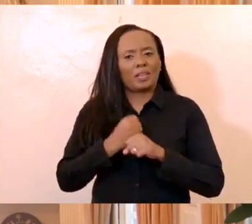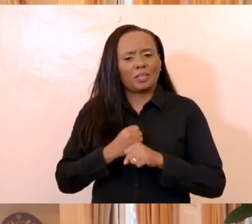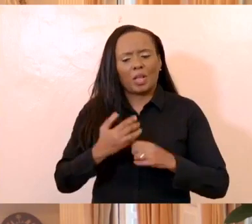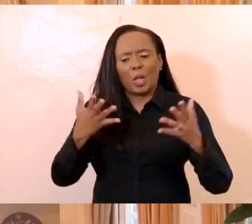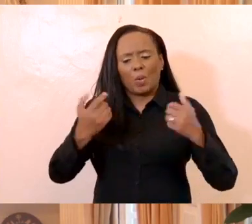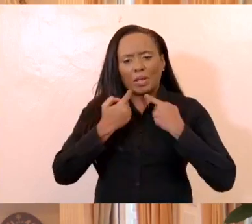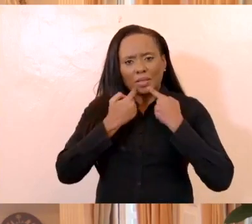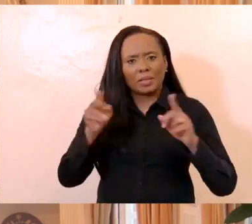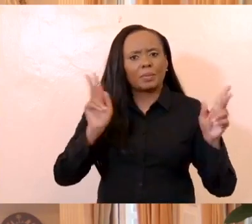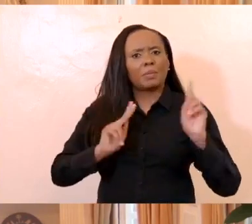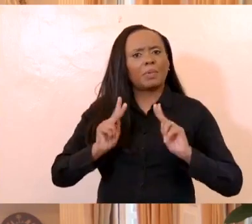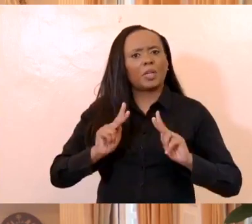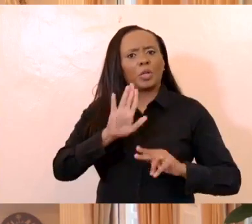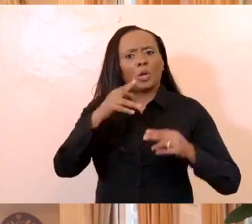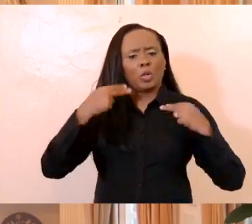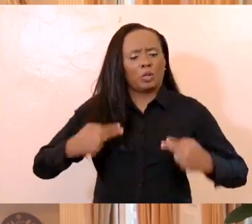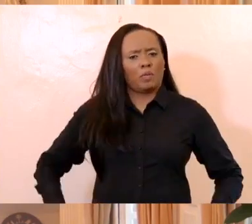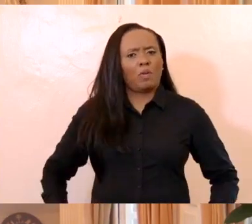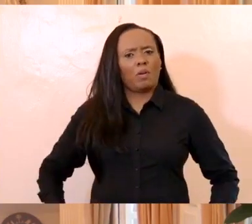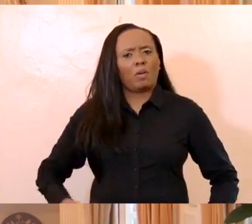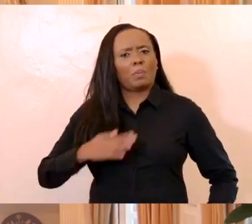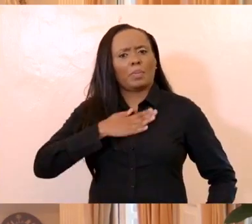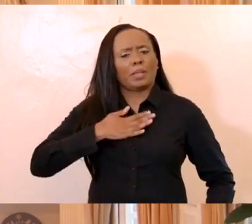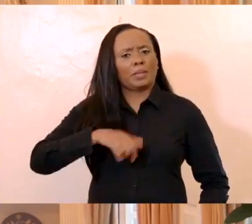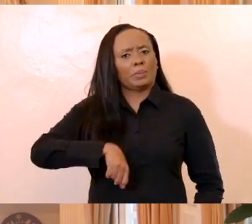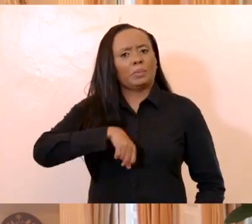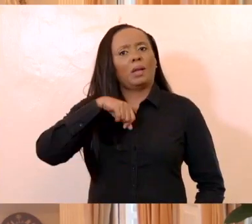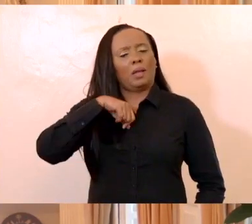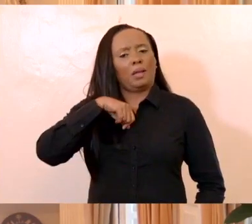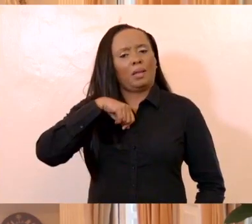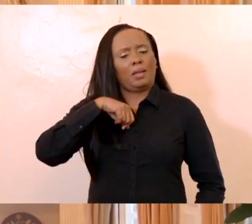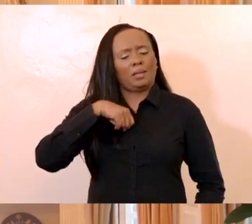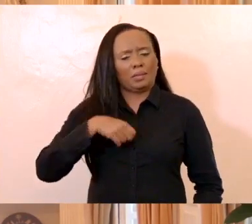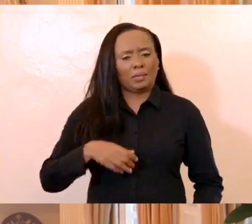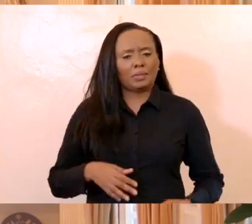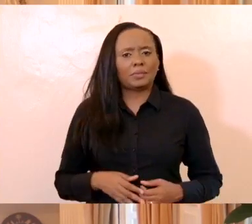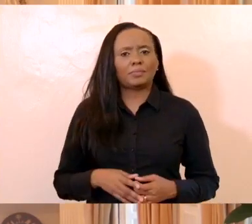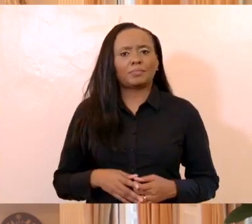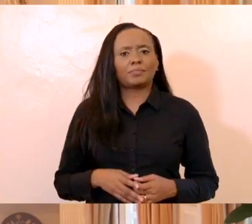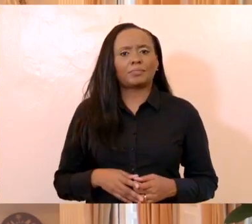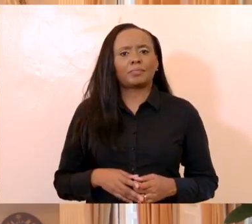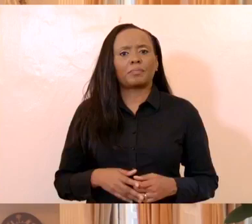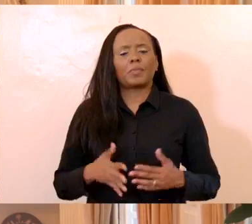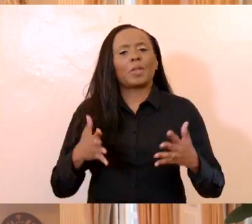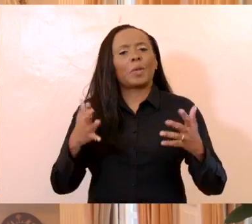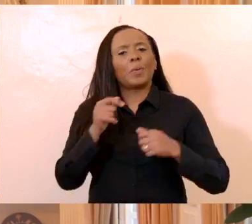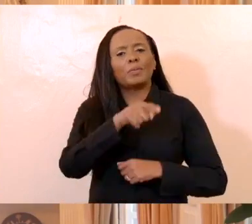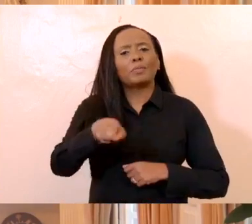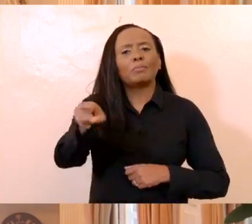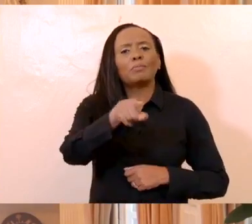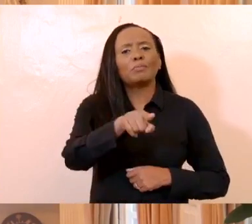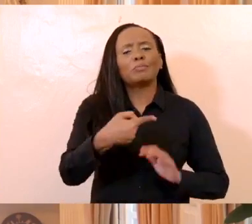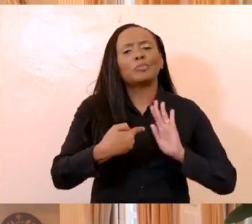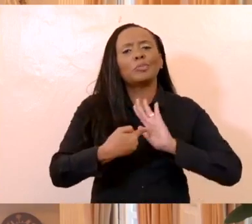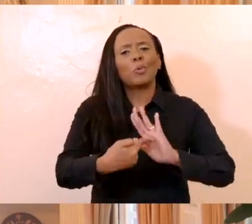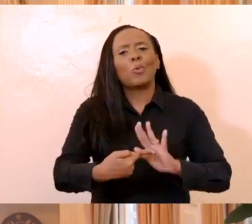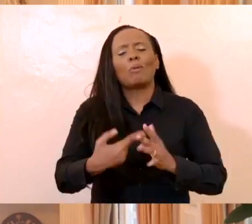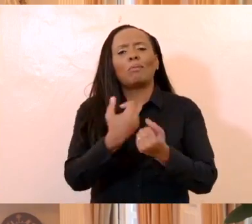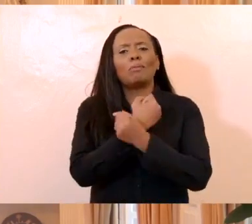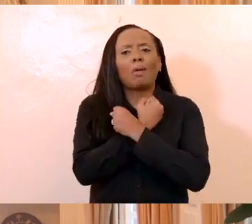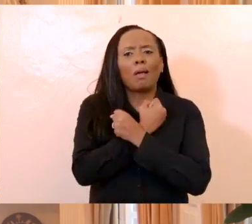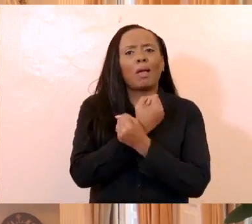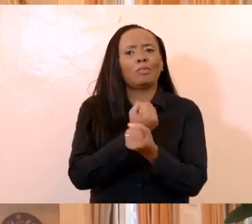pride. And I ask all Barbadians to join me in showing some love, some support,